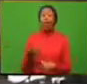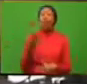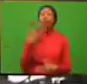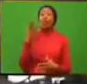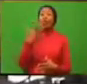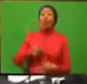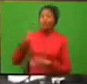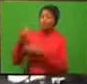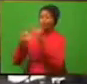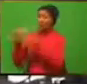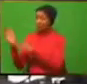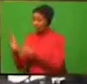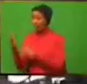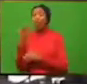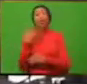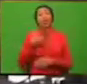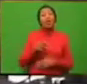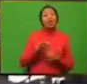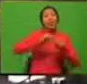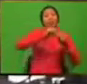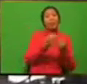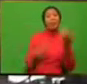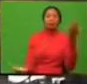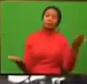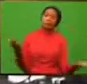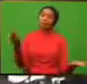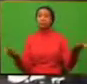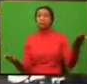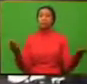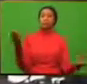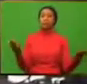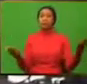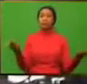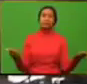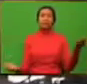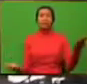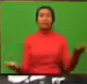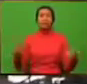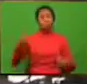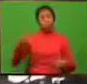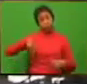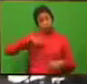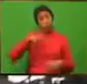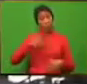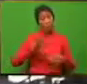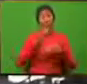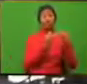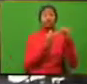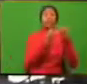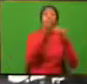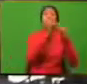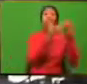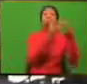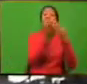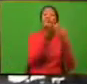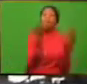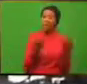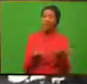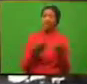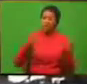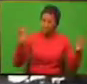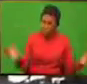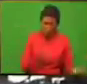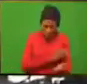builder rather than a breaker? And we need those citizens who want to be builders to strengthen the Government of